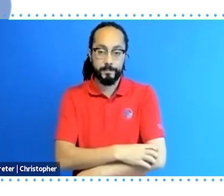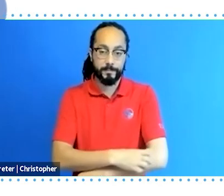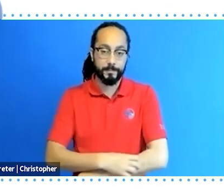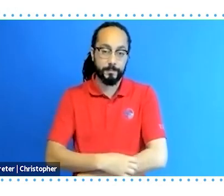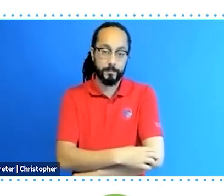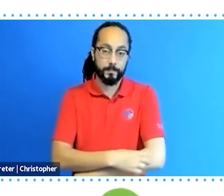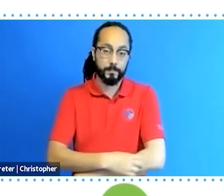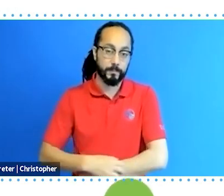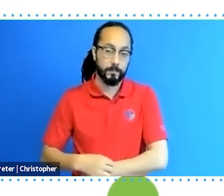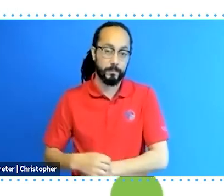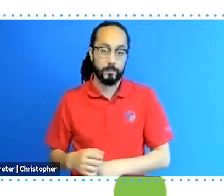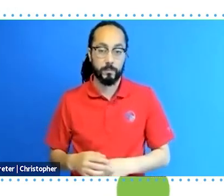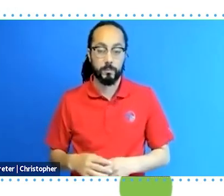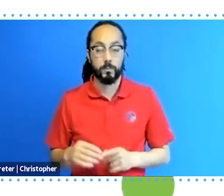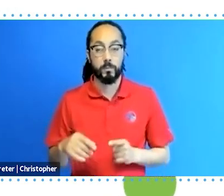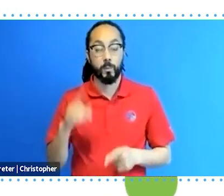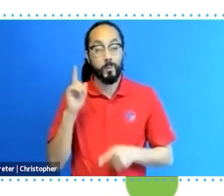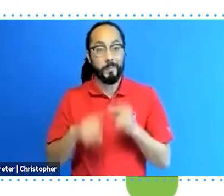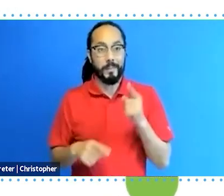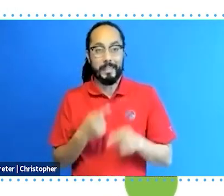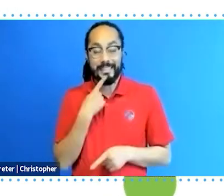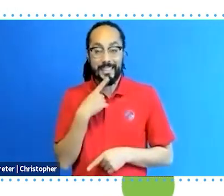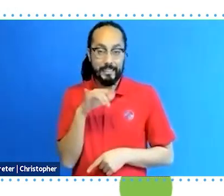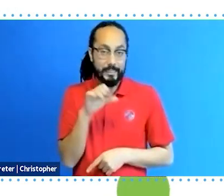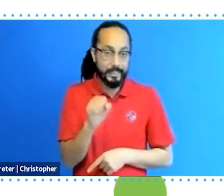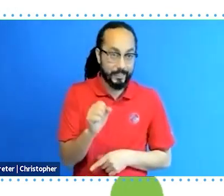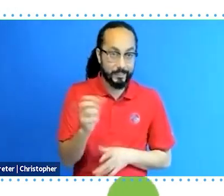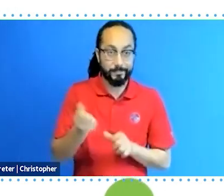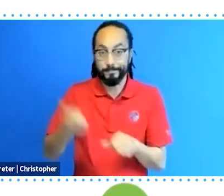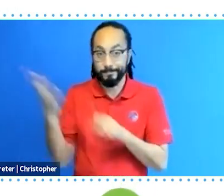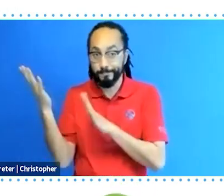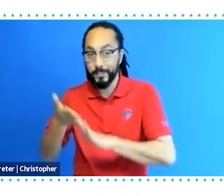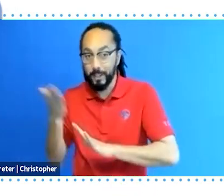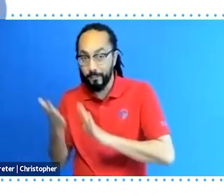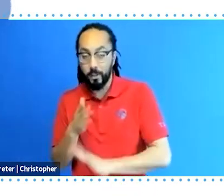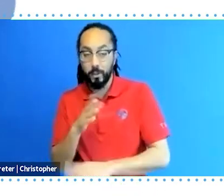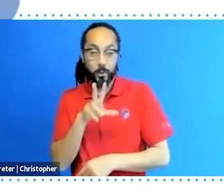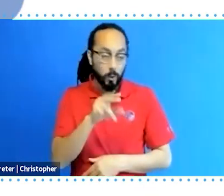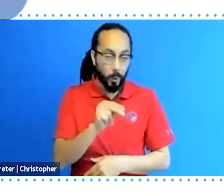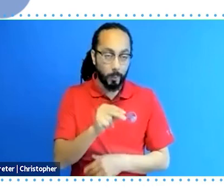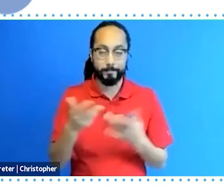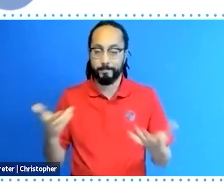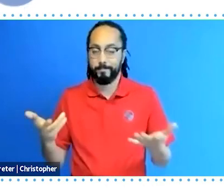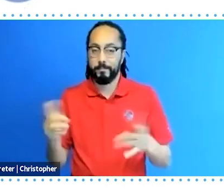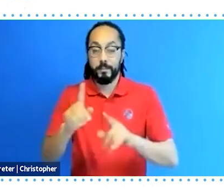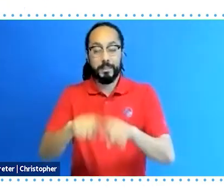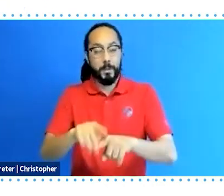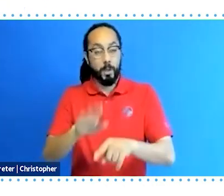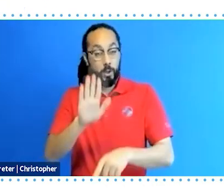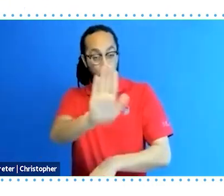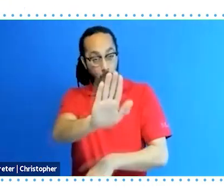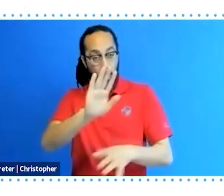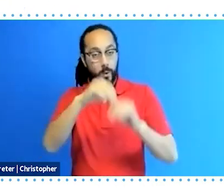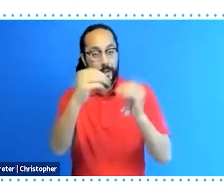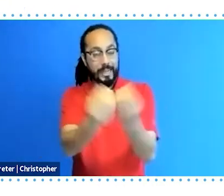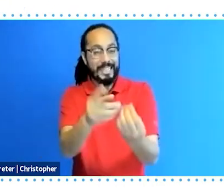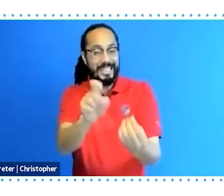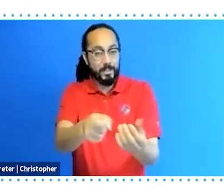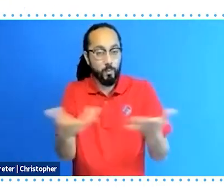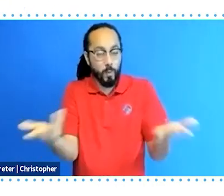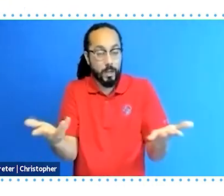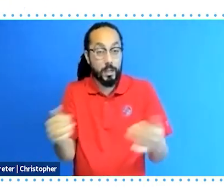we can't actually say yes or no, because again, it has to be, what does your organization need? If you are a